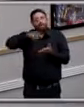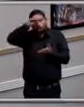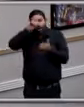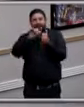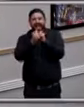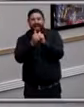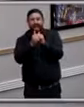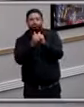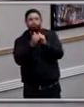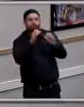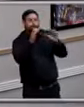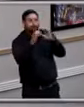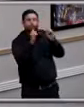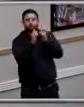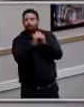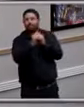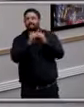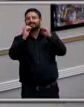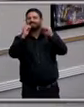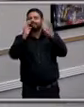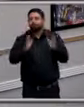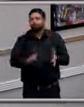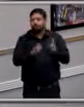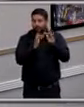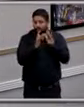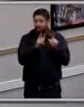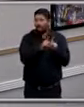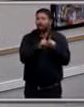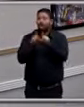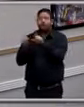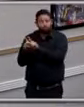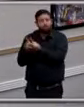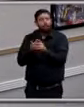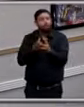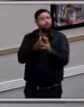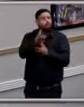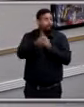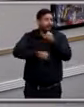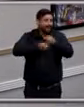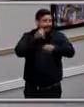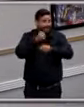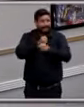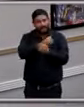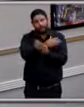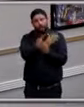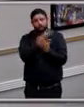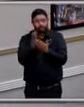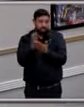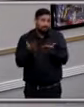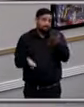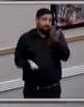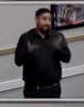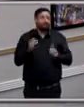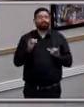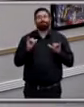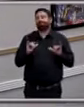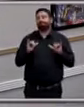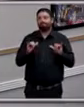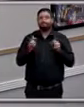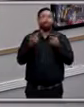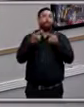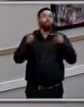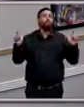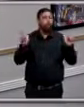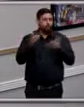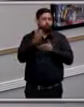the teachers online. I would also say throughout the instructional year, we may find that a large portion of our students may have